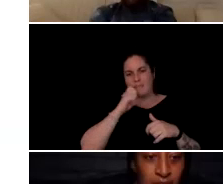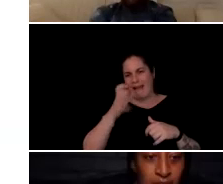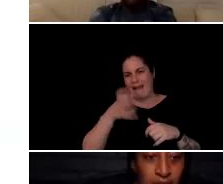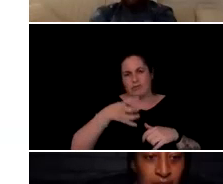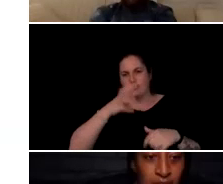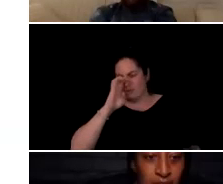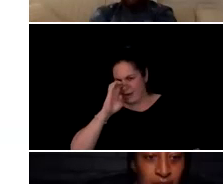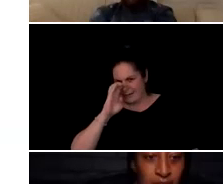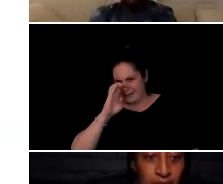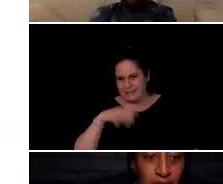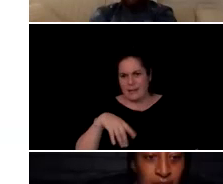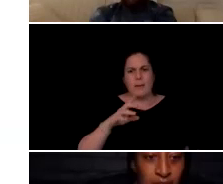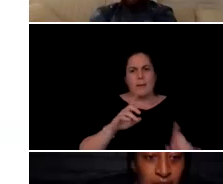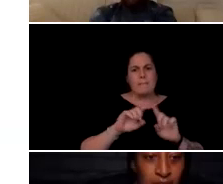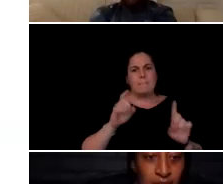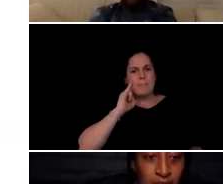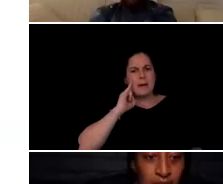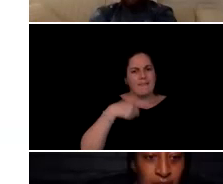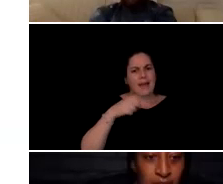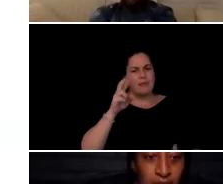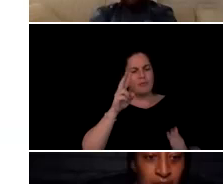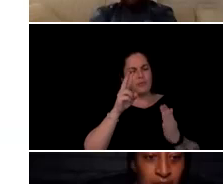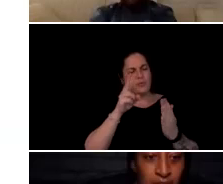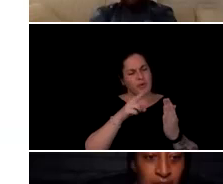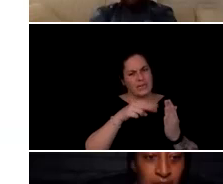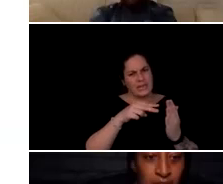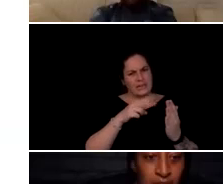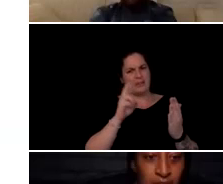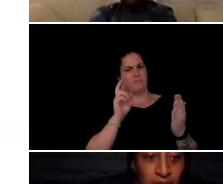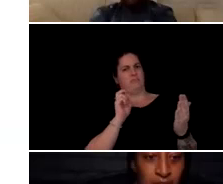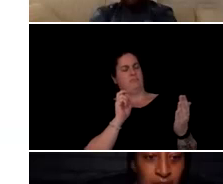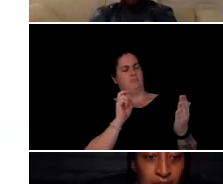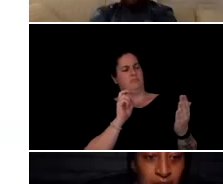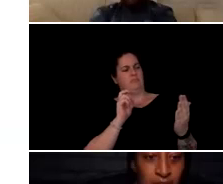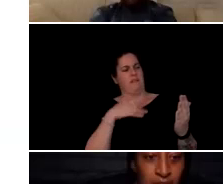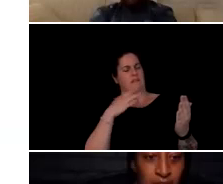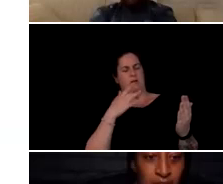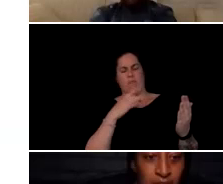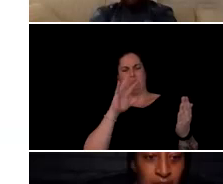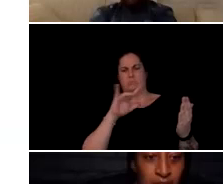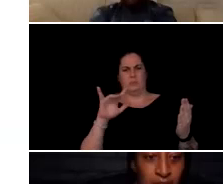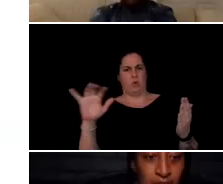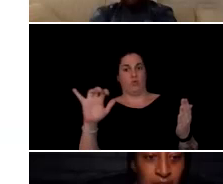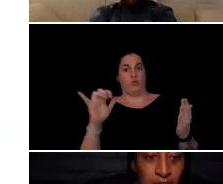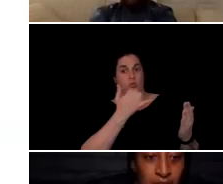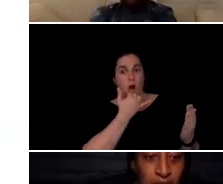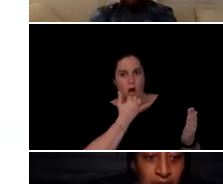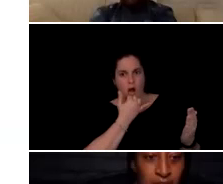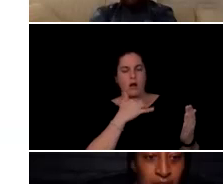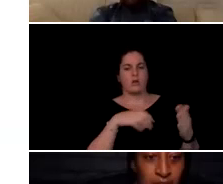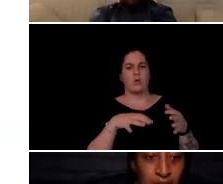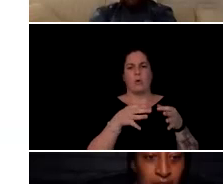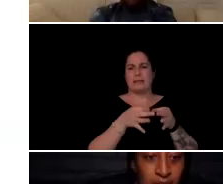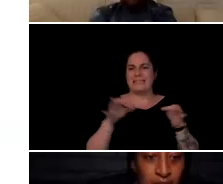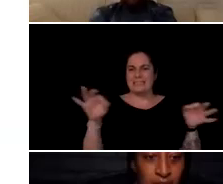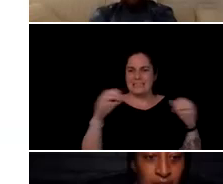know that when I read it, if I catch something that's, you know, an obvious misspelling, or the sentence structure doesn't